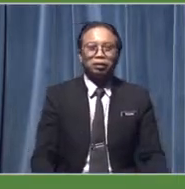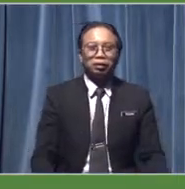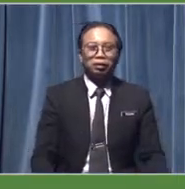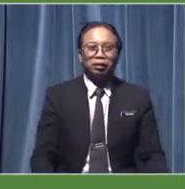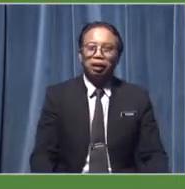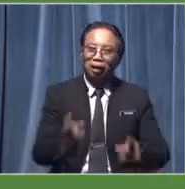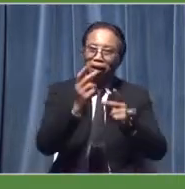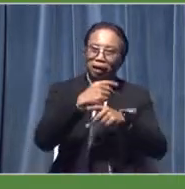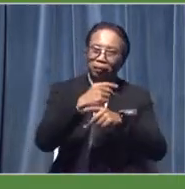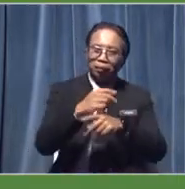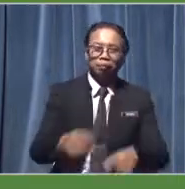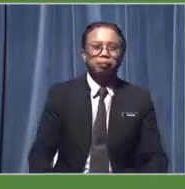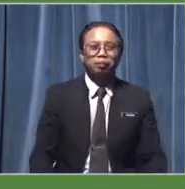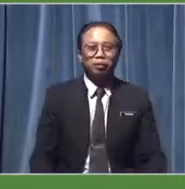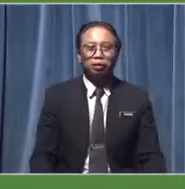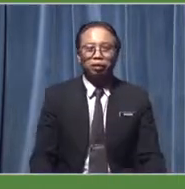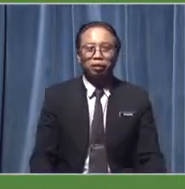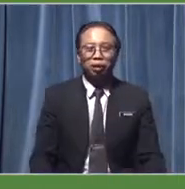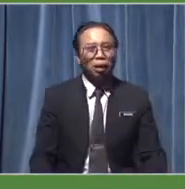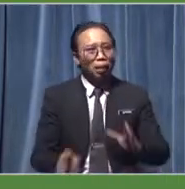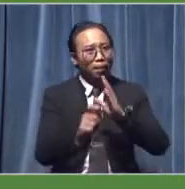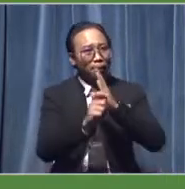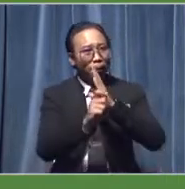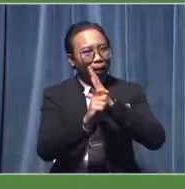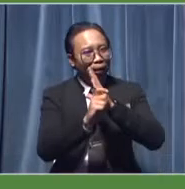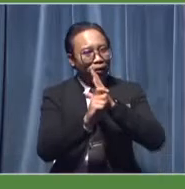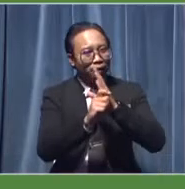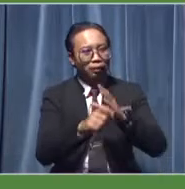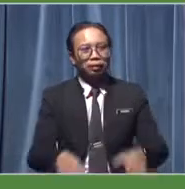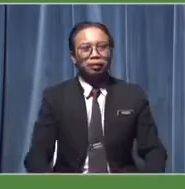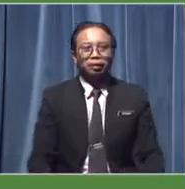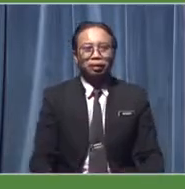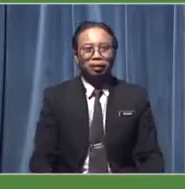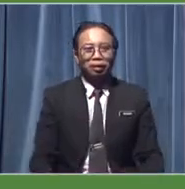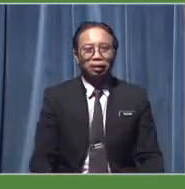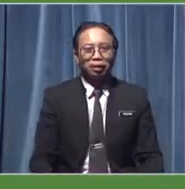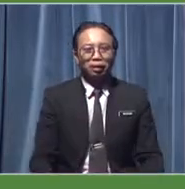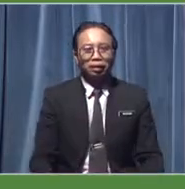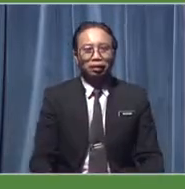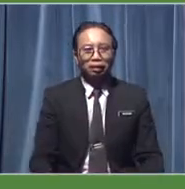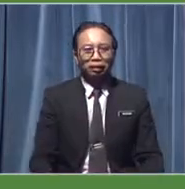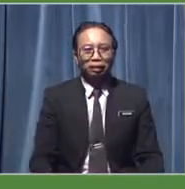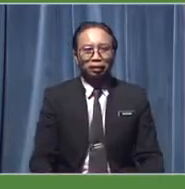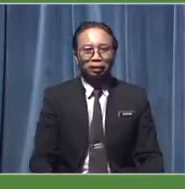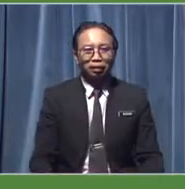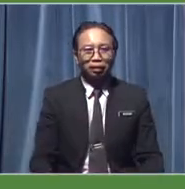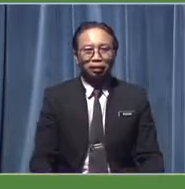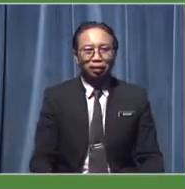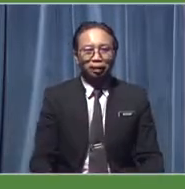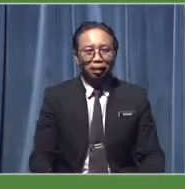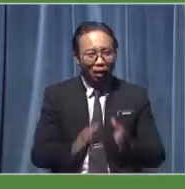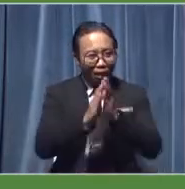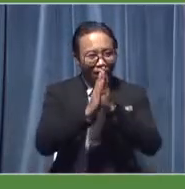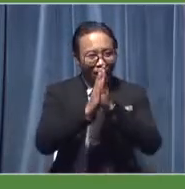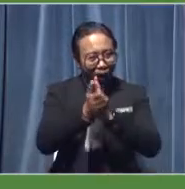times delta V plus C2 times delta V.